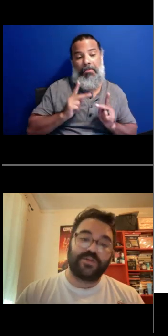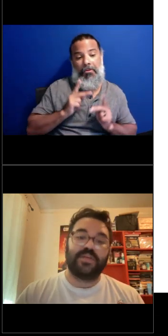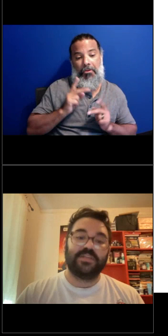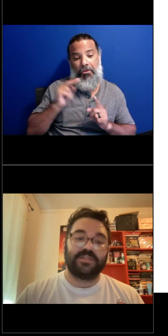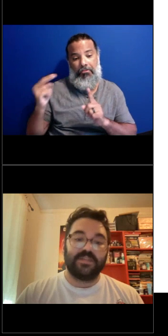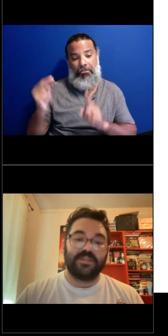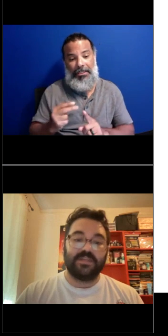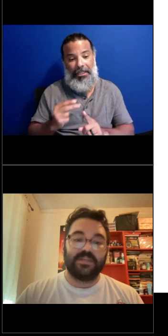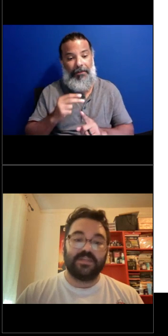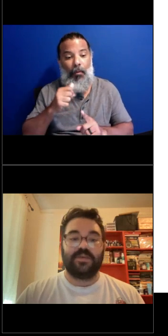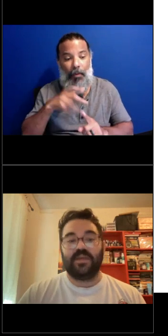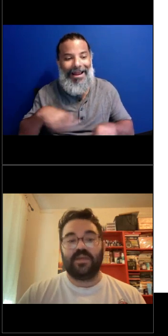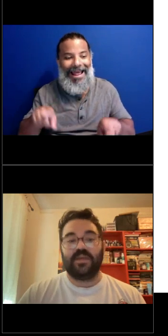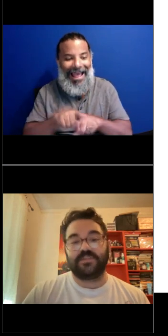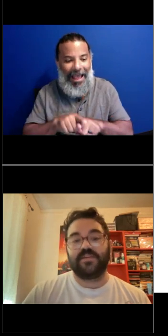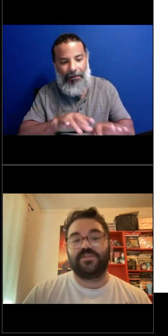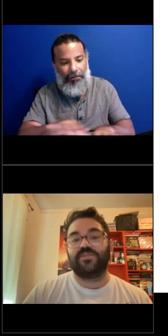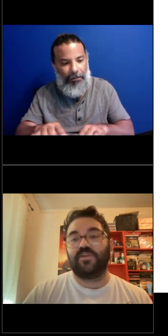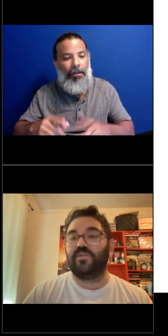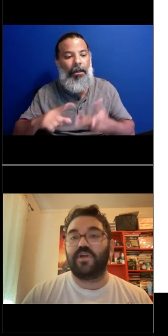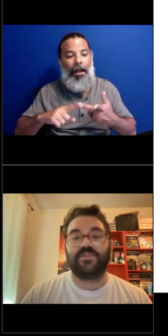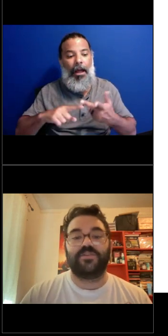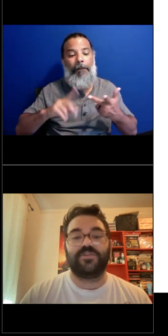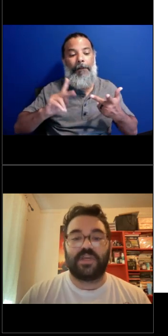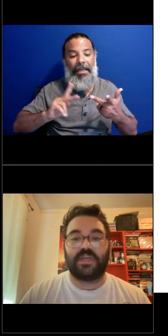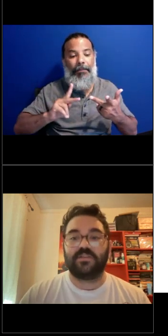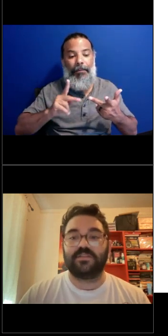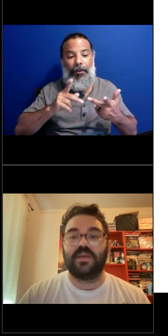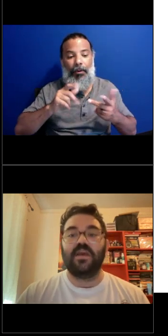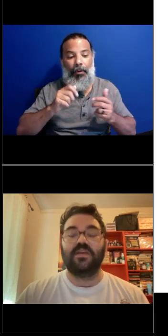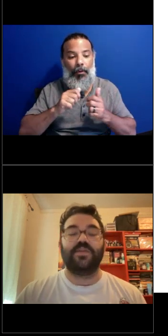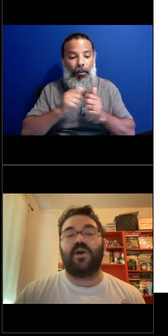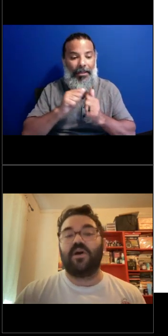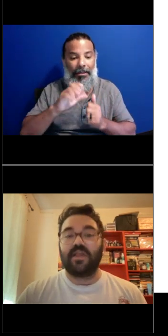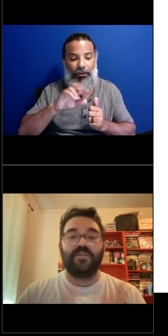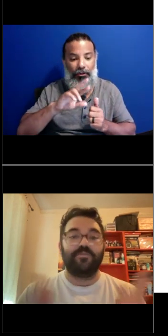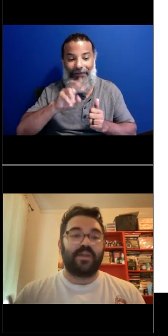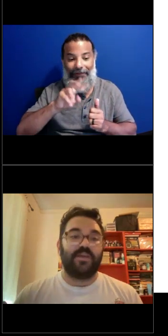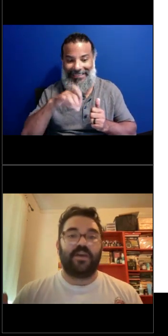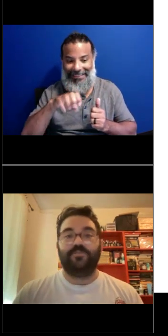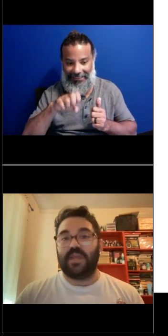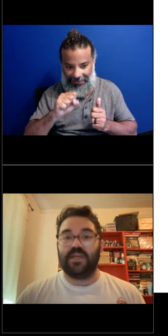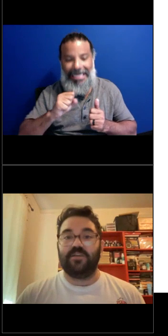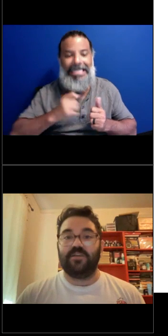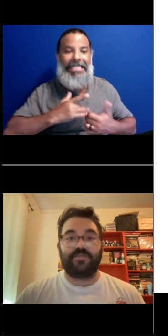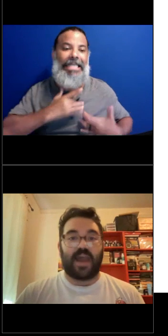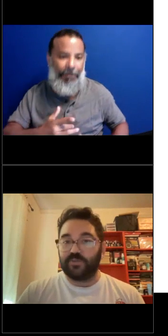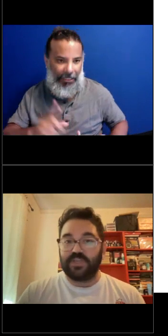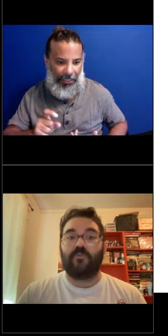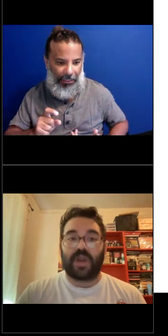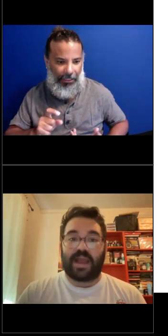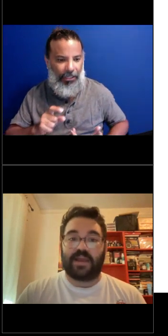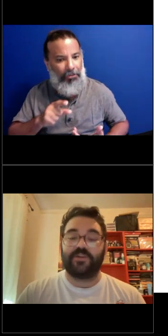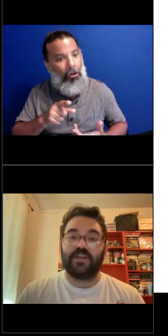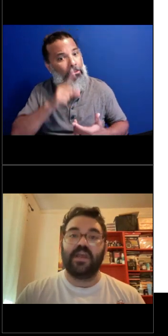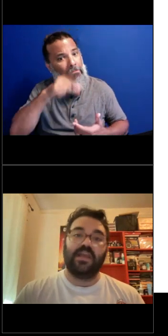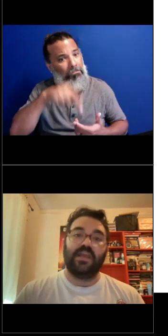with cervixes typically need access to cervical cancer screenings. So these all have the benefit of being factually more